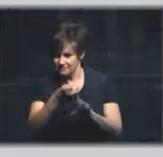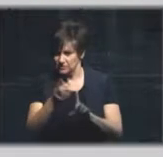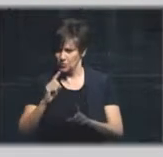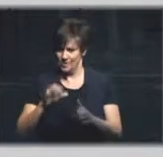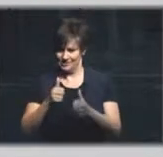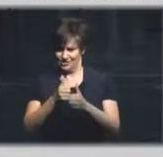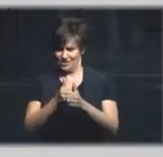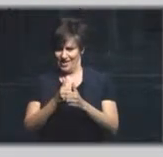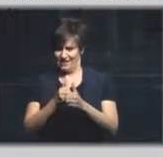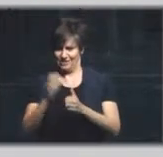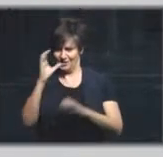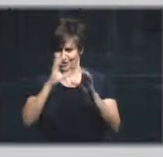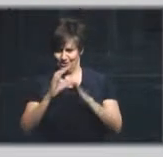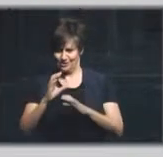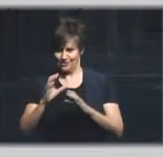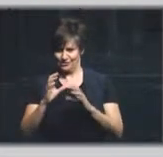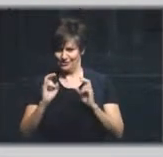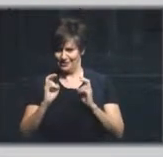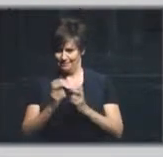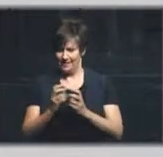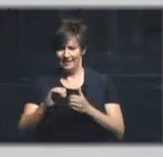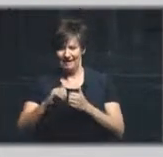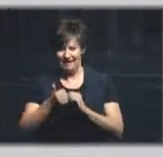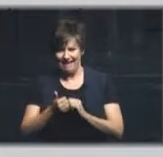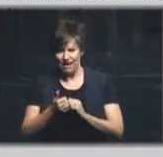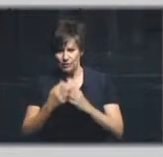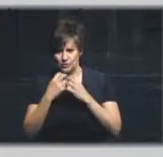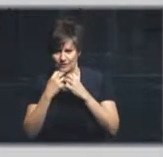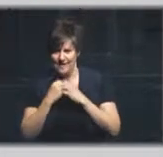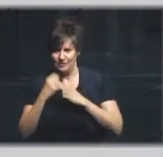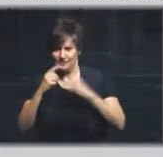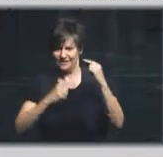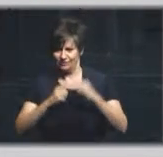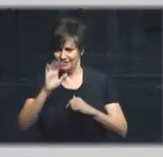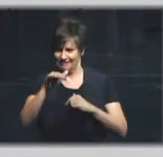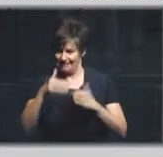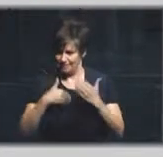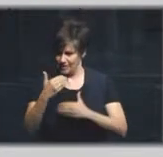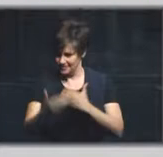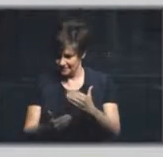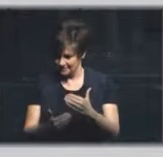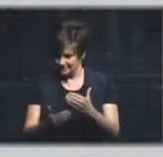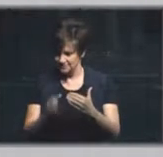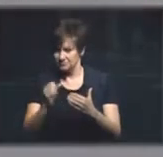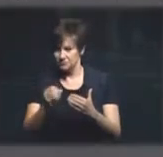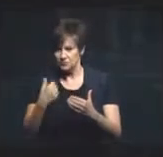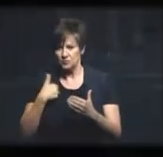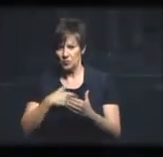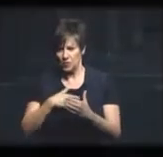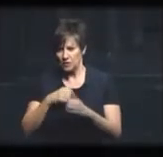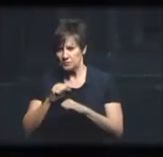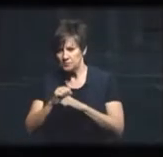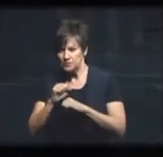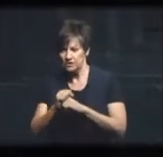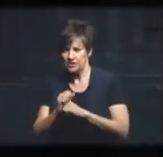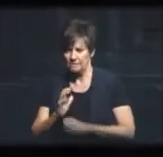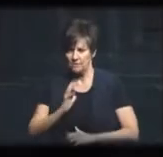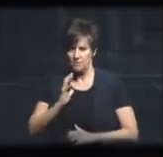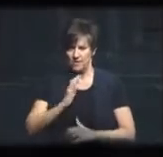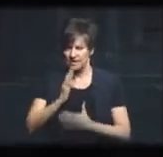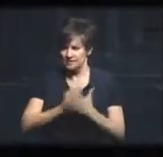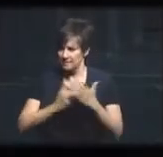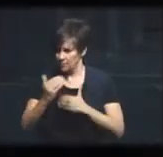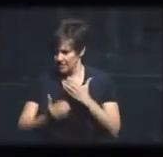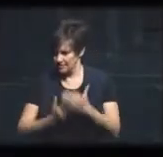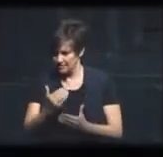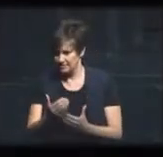committees certainly face is, how do you value diversity in that process? And so we're working on formalizing some of that